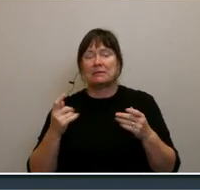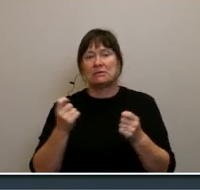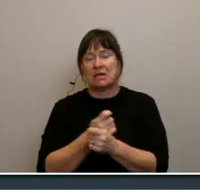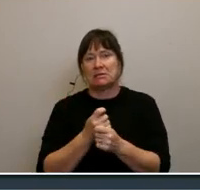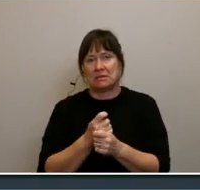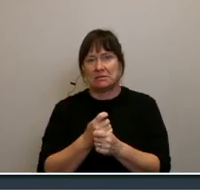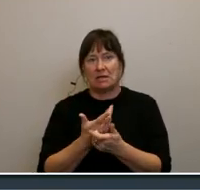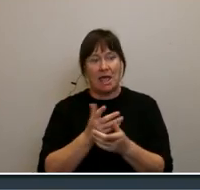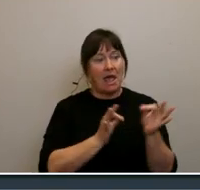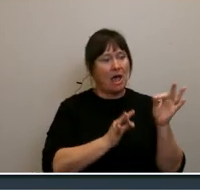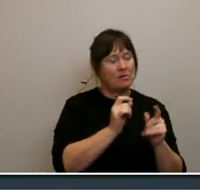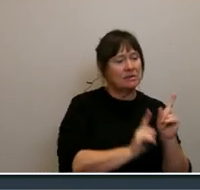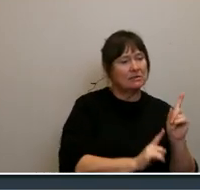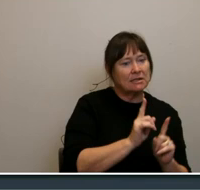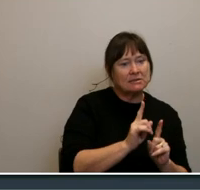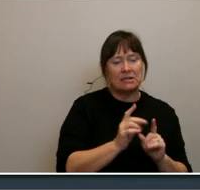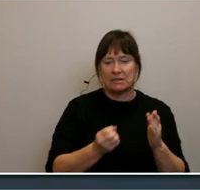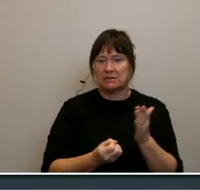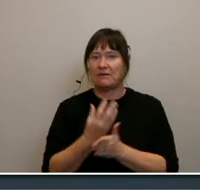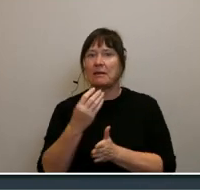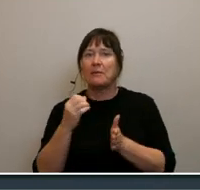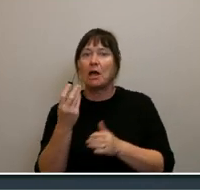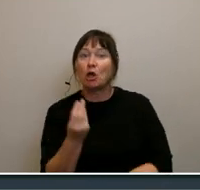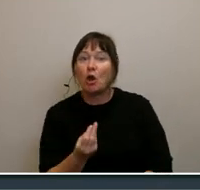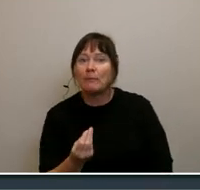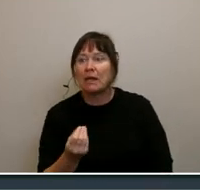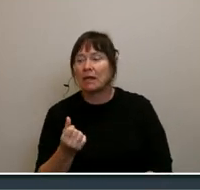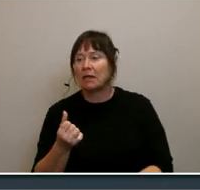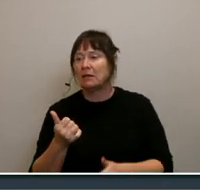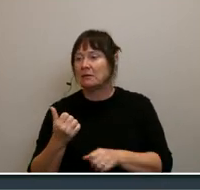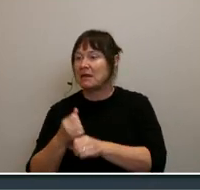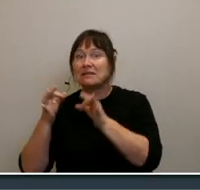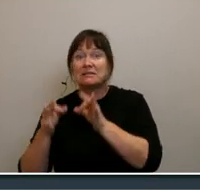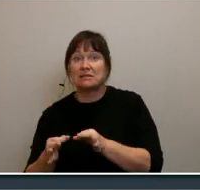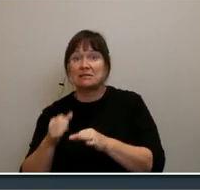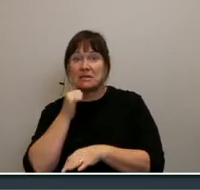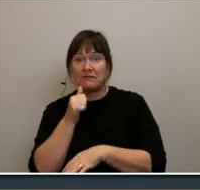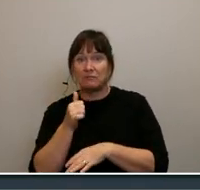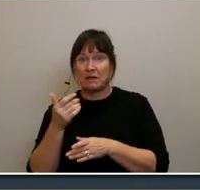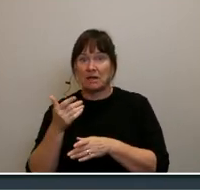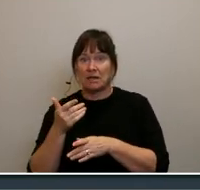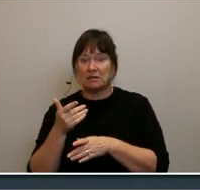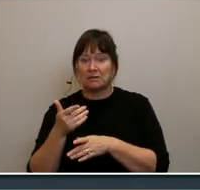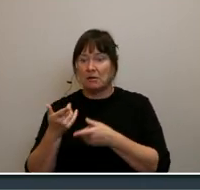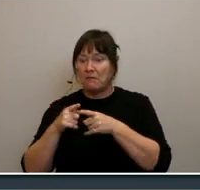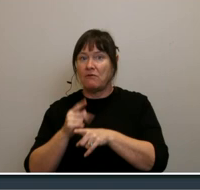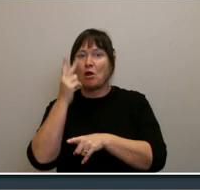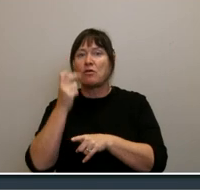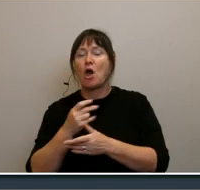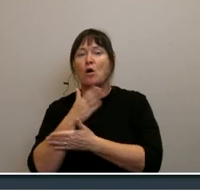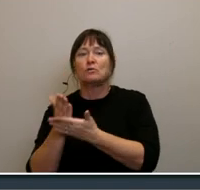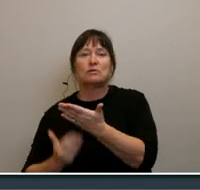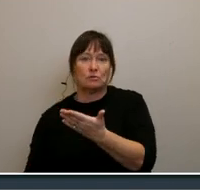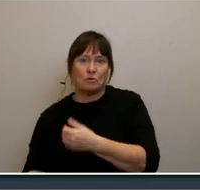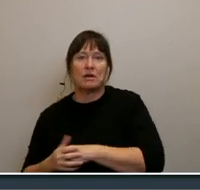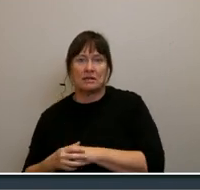our cities and infrastructure, develop our economy, make decisions, etc. These latter are all things that local